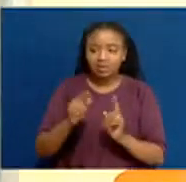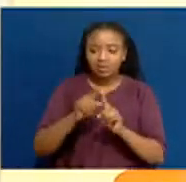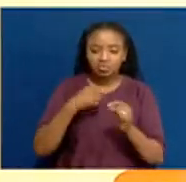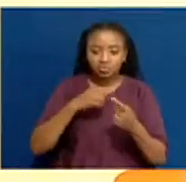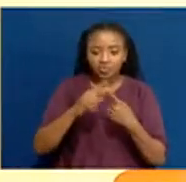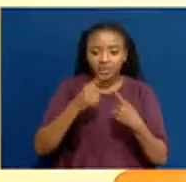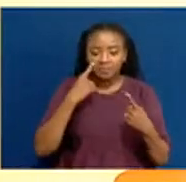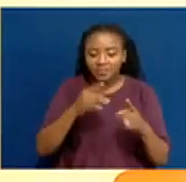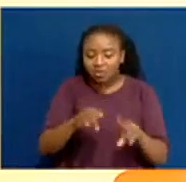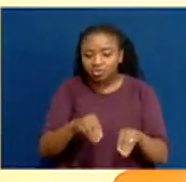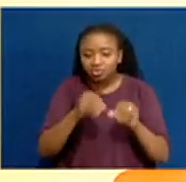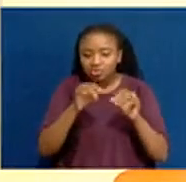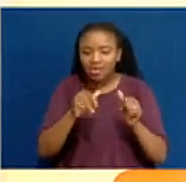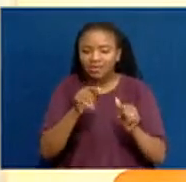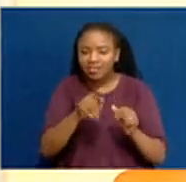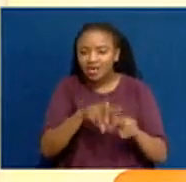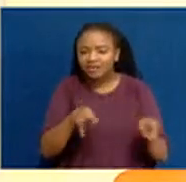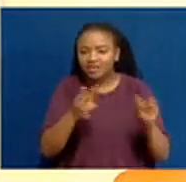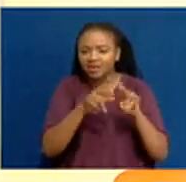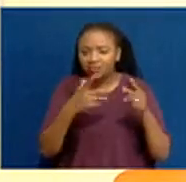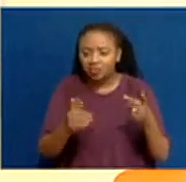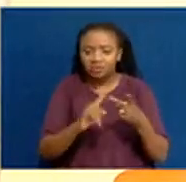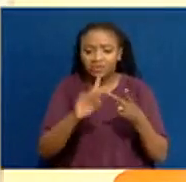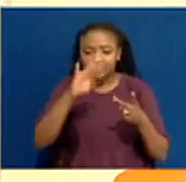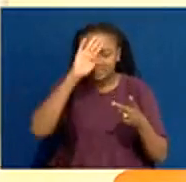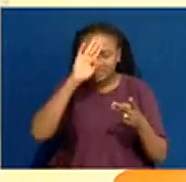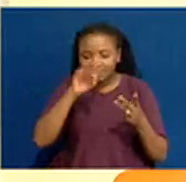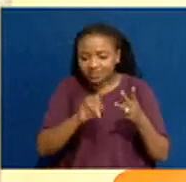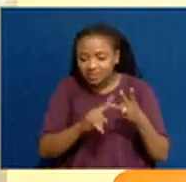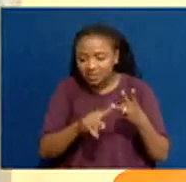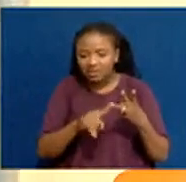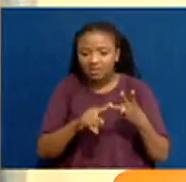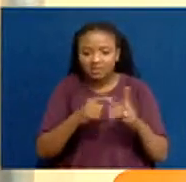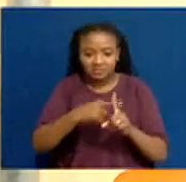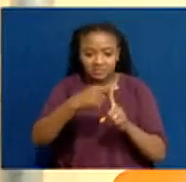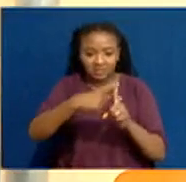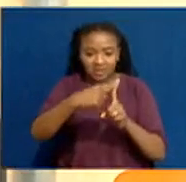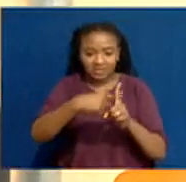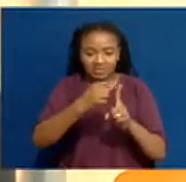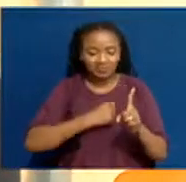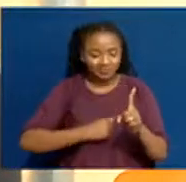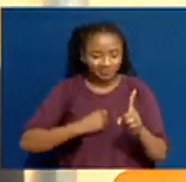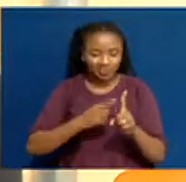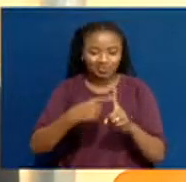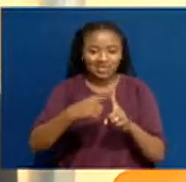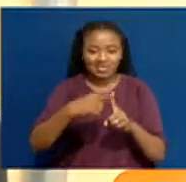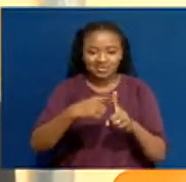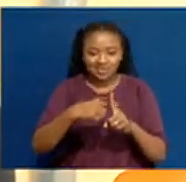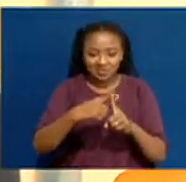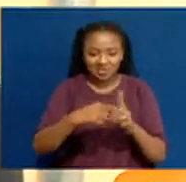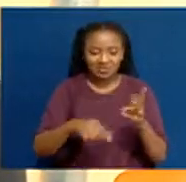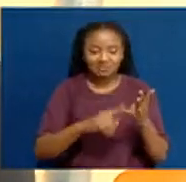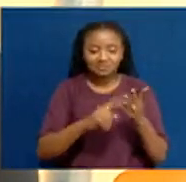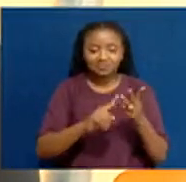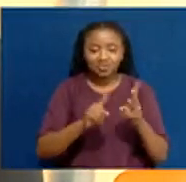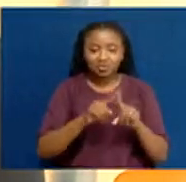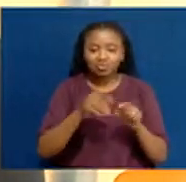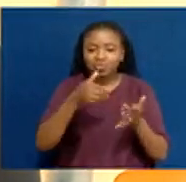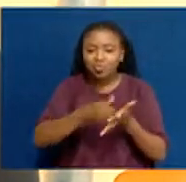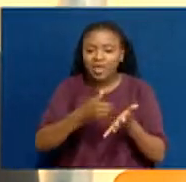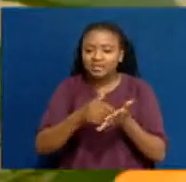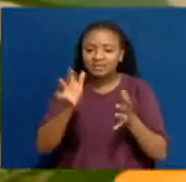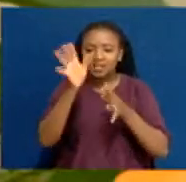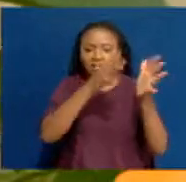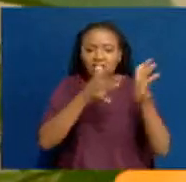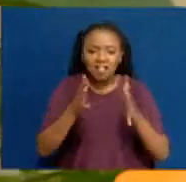soil nutrients, like NPK. For the air, we measure air humidity and temperature, light intensity, and carbon